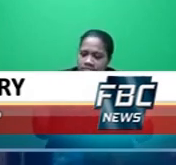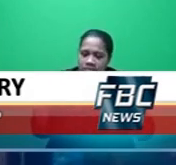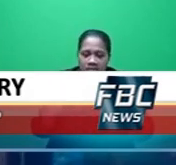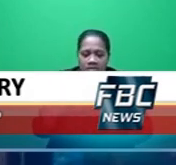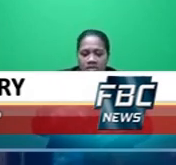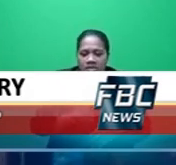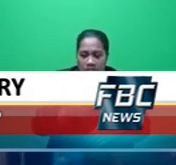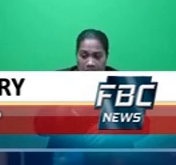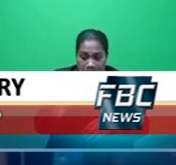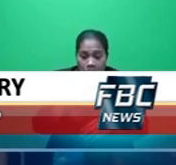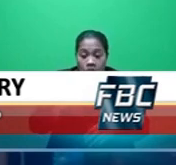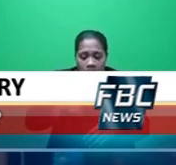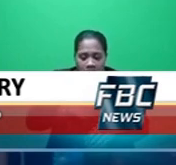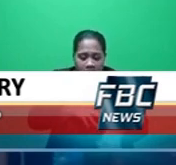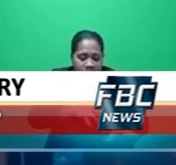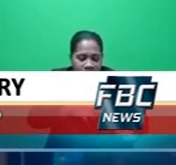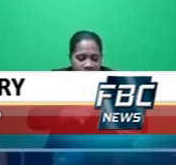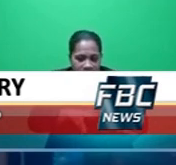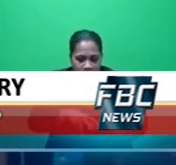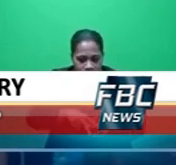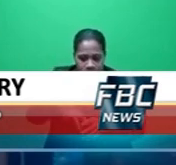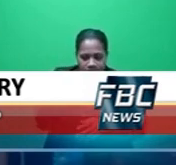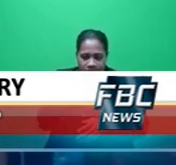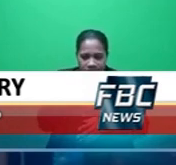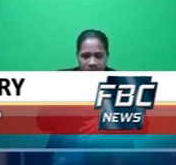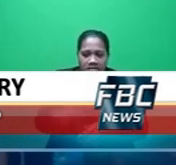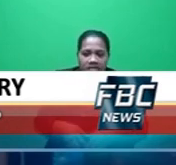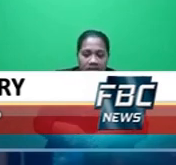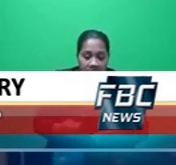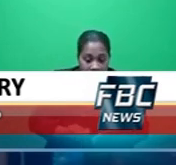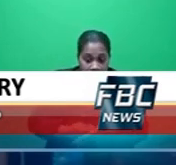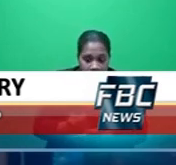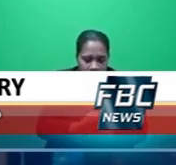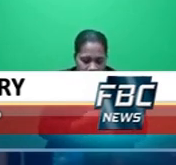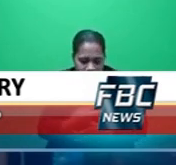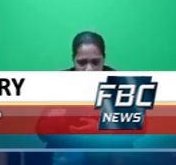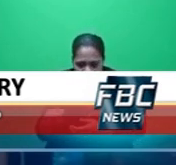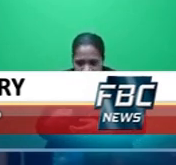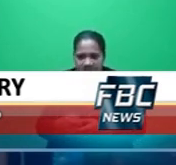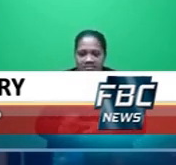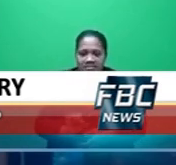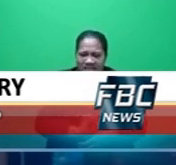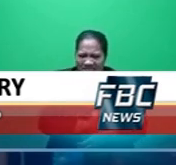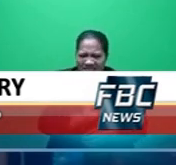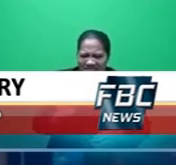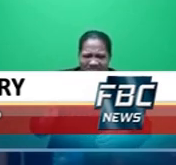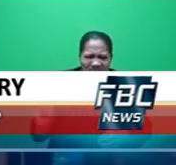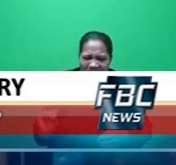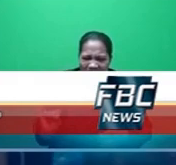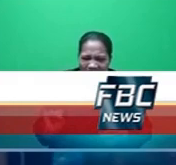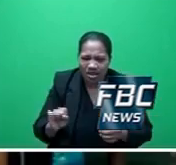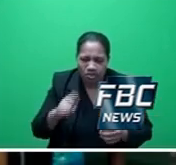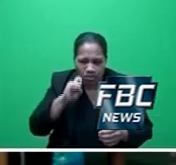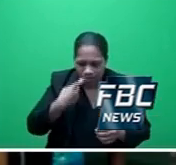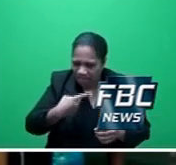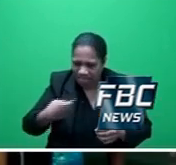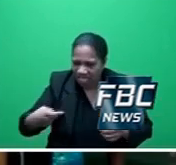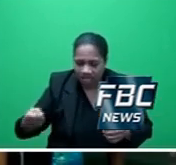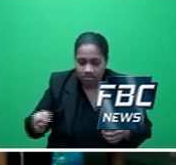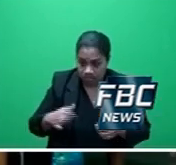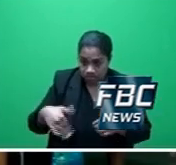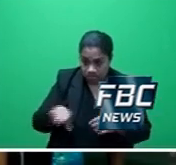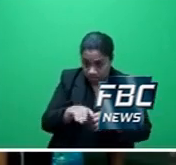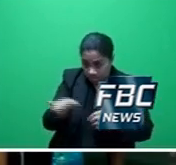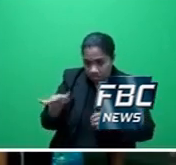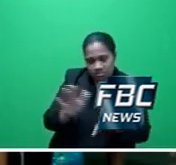losing their seats and they have to pay perks and privileges. And all of them are happy and are content in